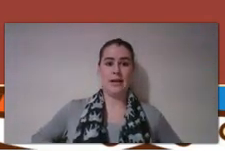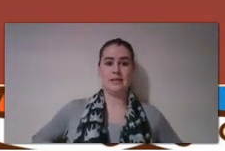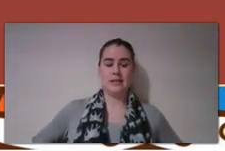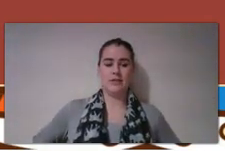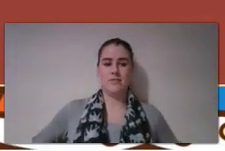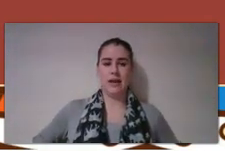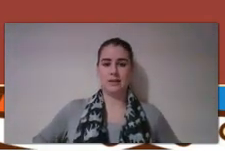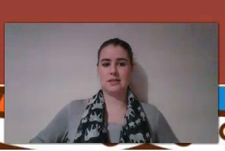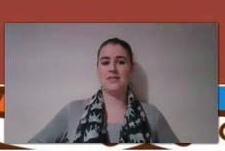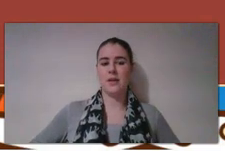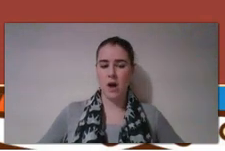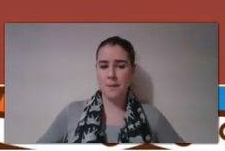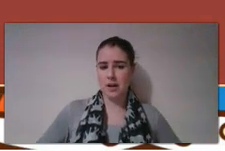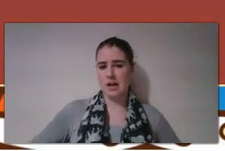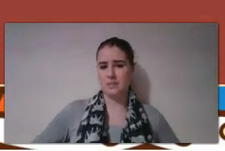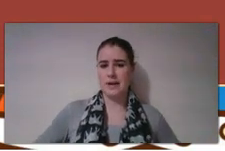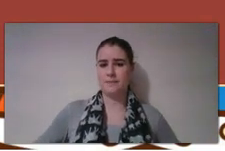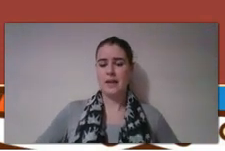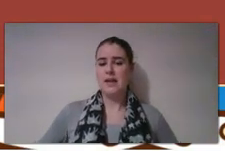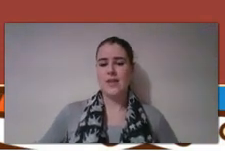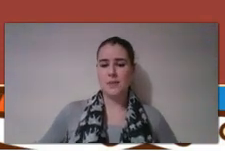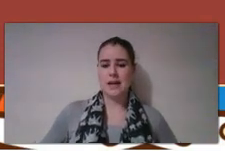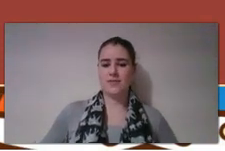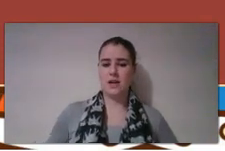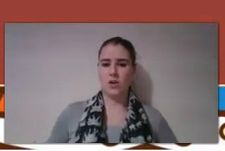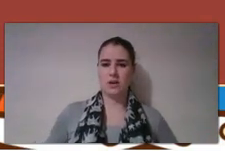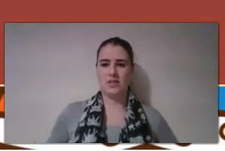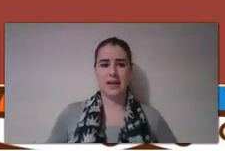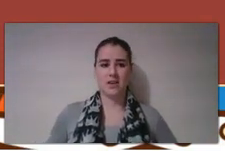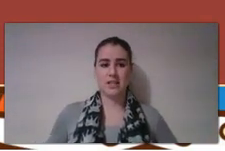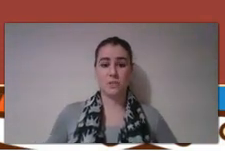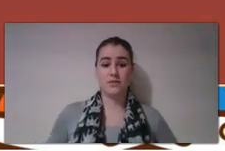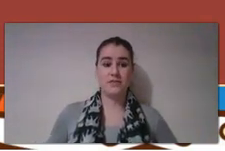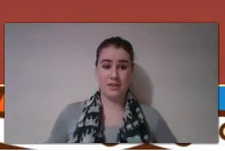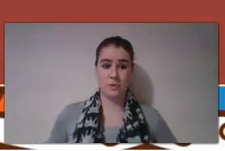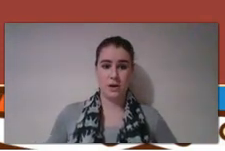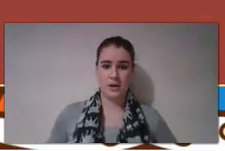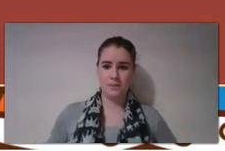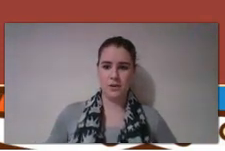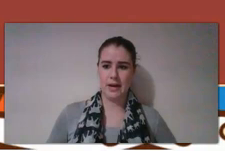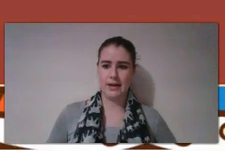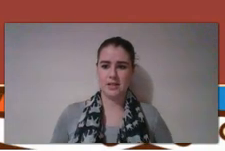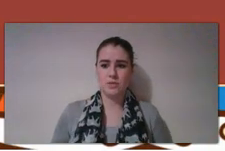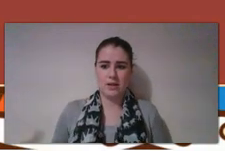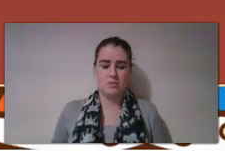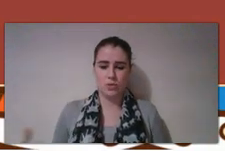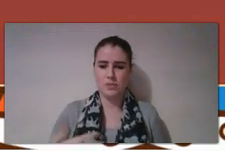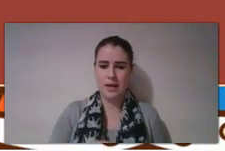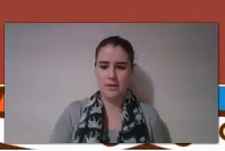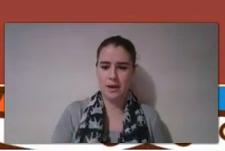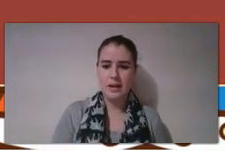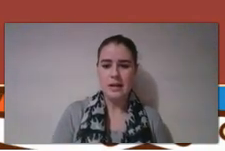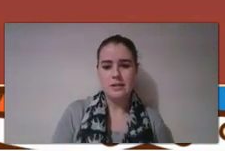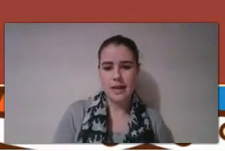around their waist and down from their legs. Now, if they were upper class men, they would have their loincloth decorated with featherwork. Okay, so this would make them